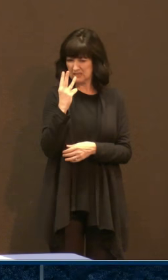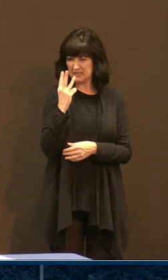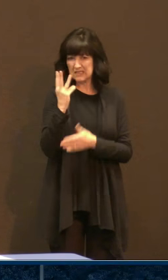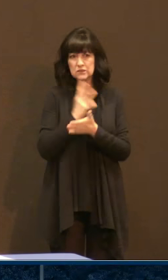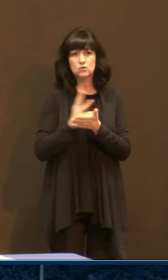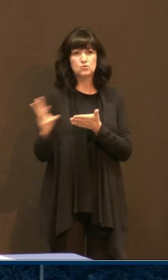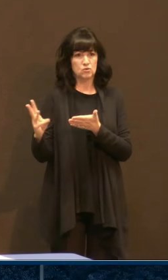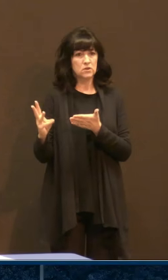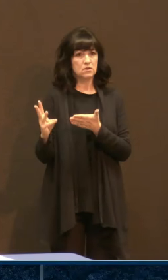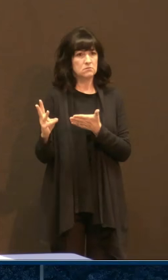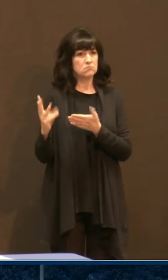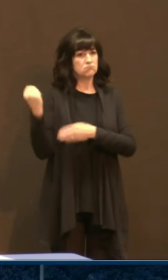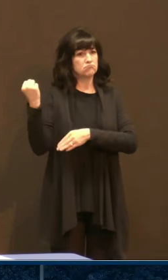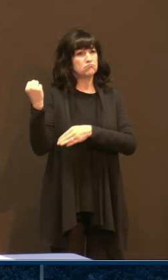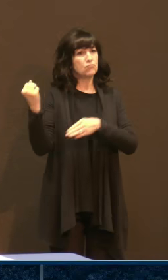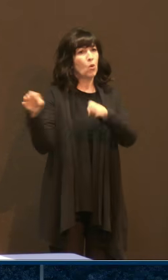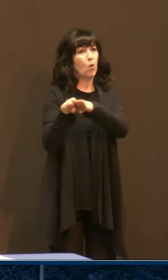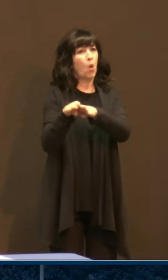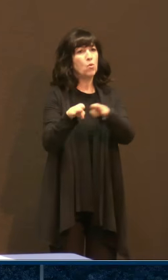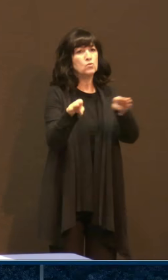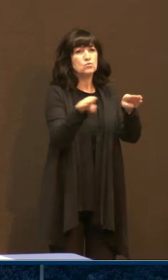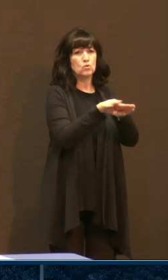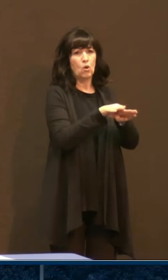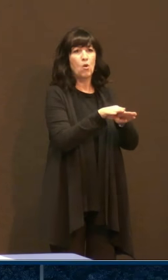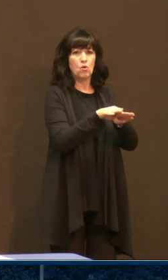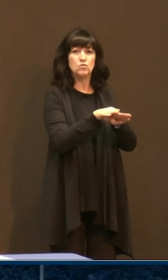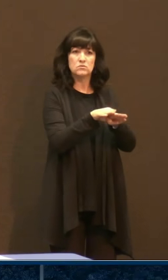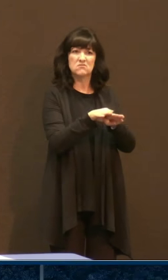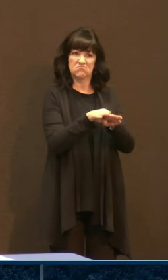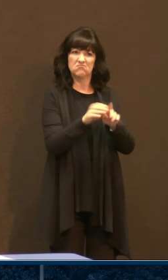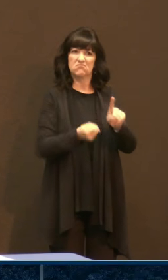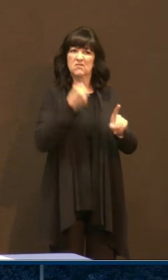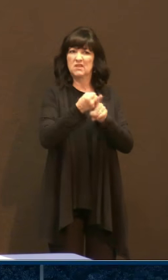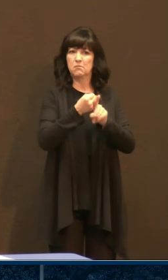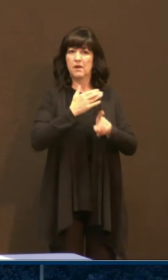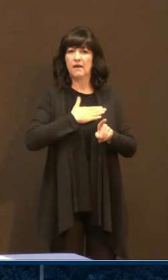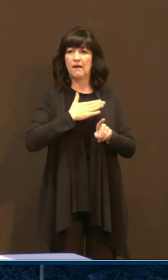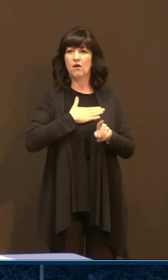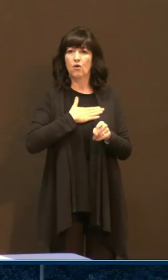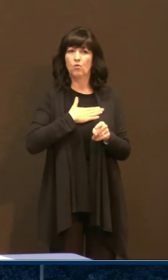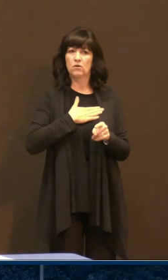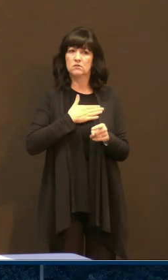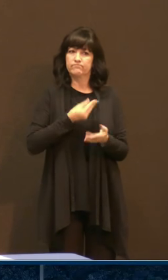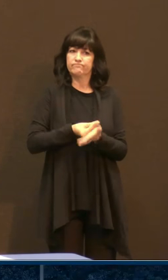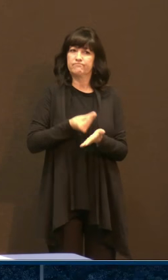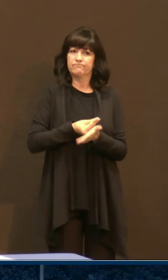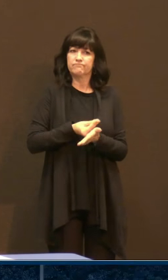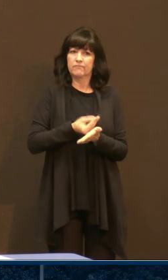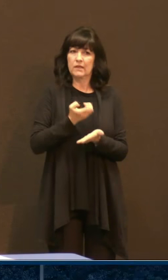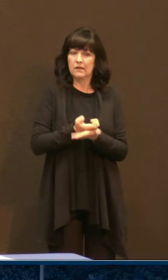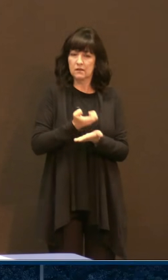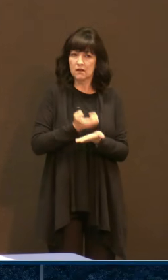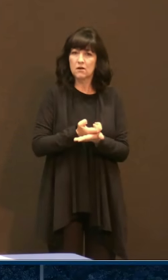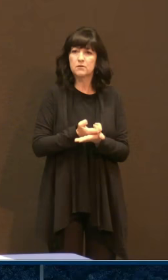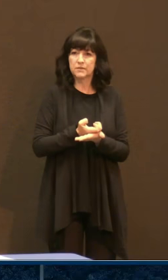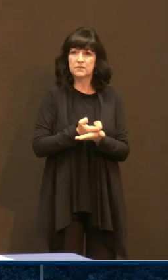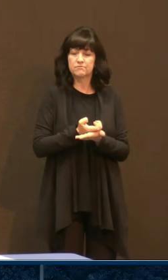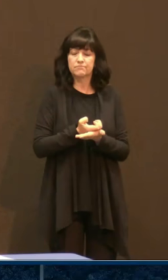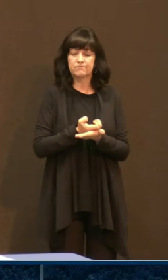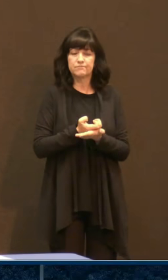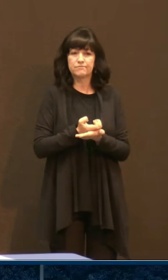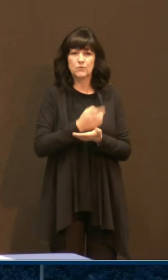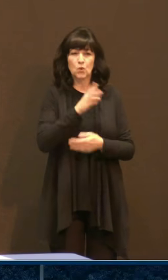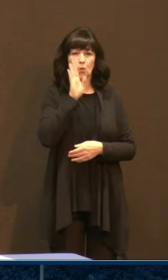6 weeks, and we'll have the slide next that shows the actions that were taken on the emergency declaration and all